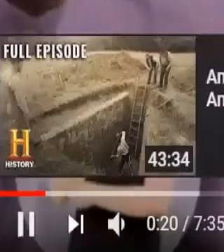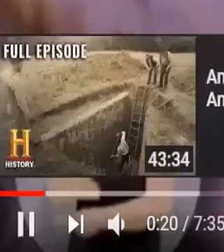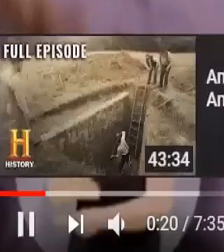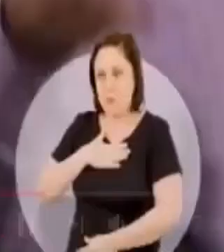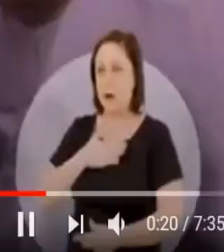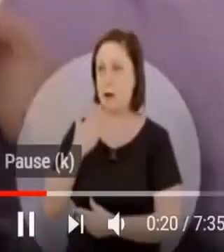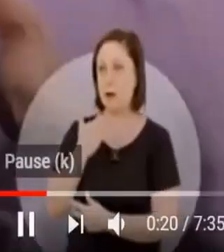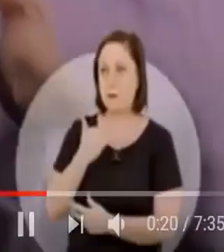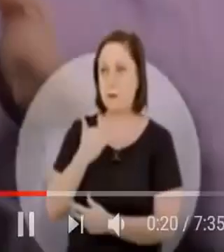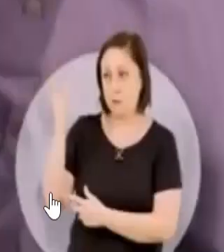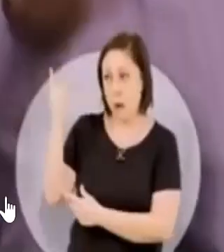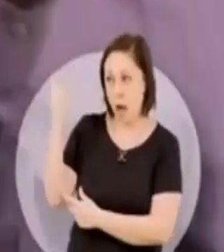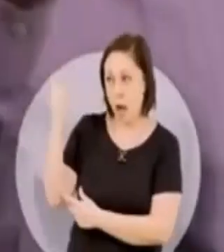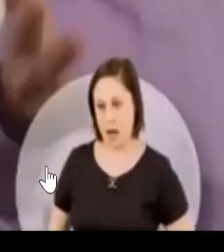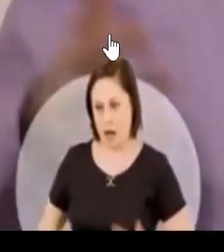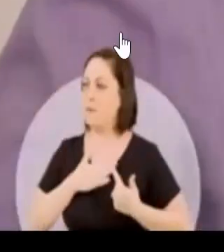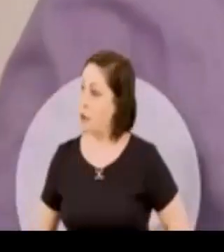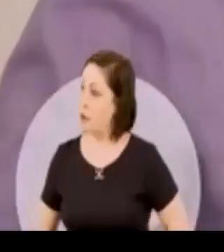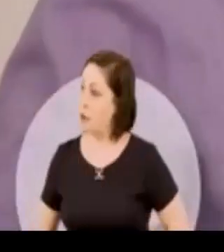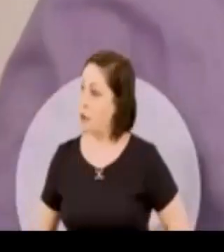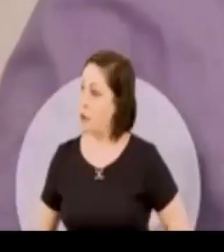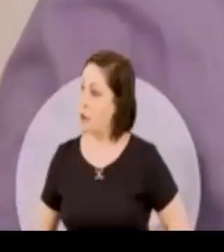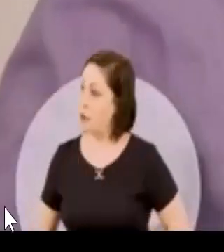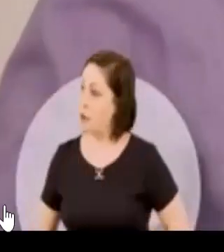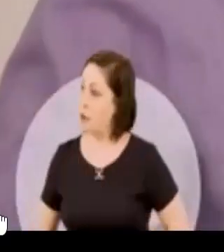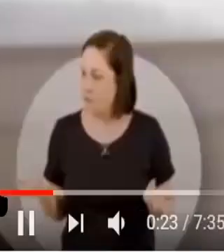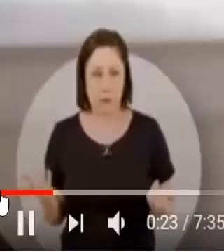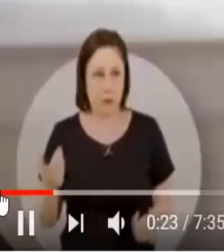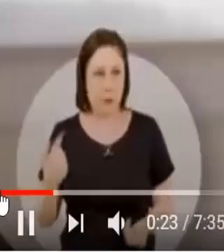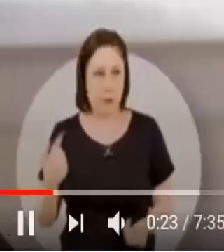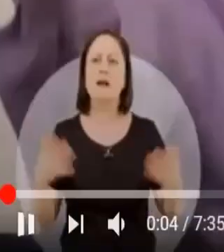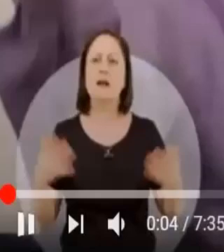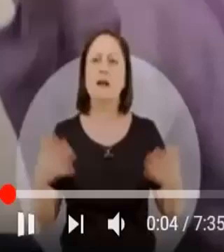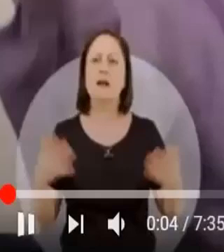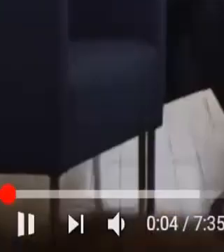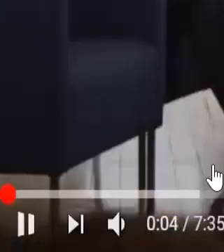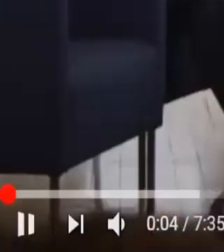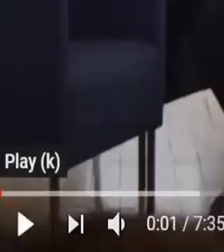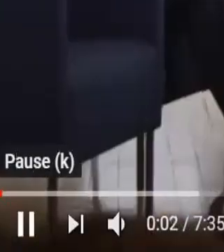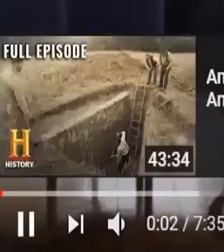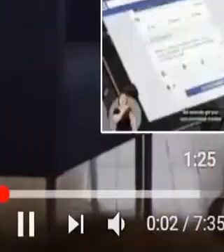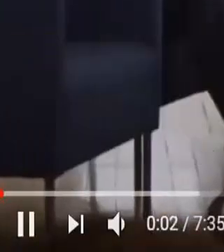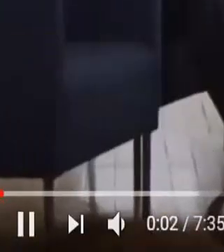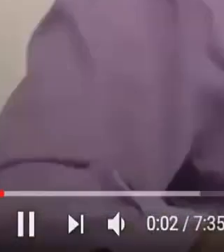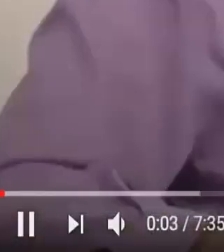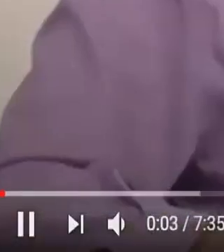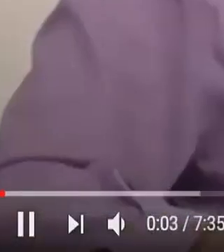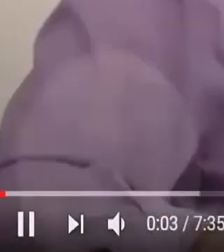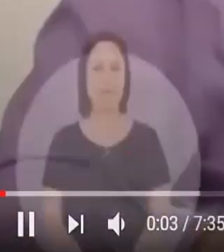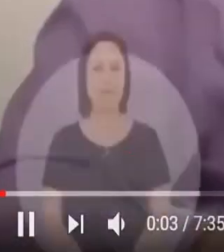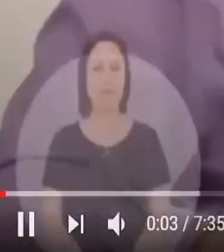I'm minding diabetes so I can live my life. Sorry, I'm trying to start this over. Okay, can you see it